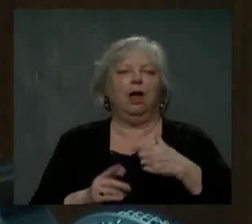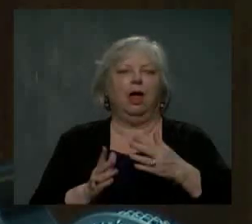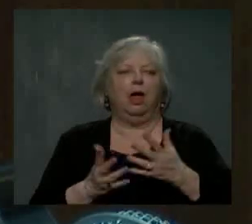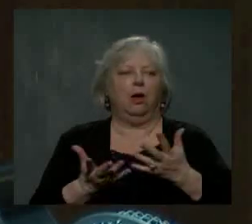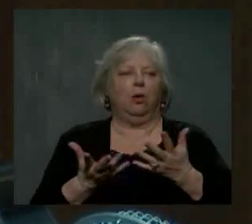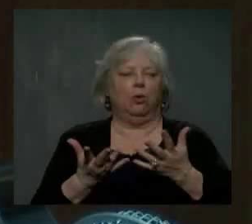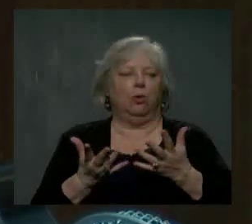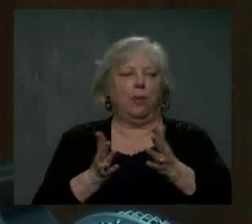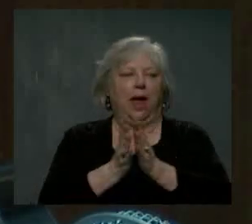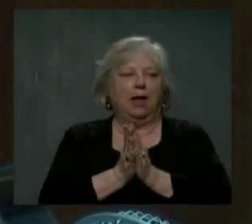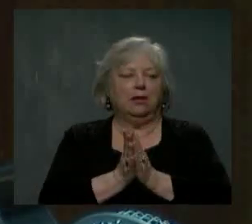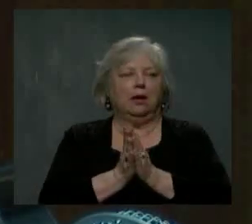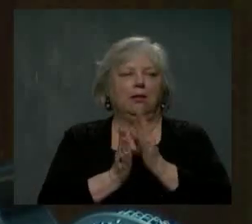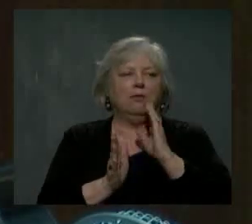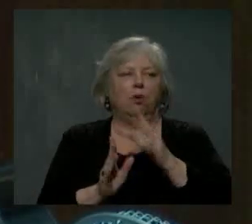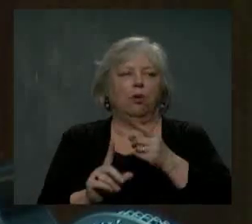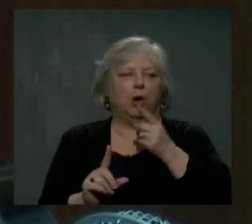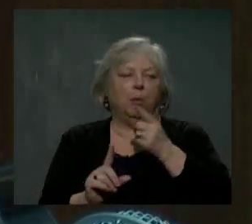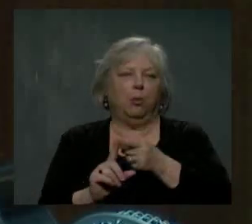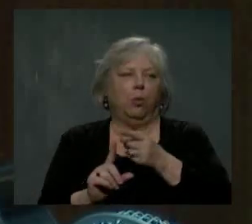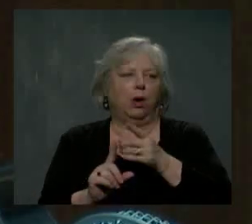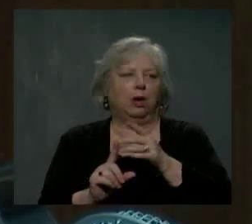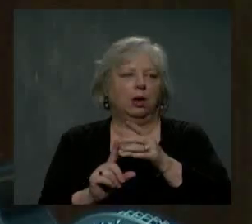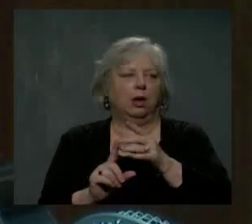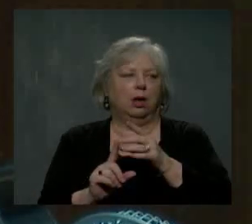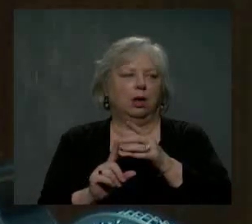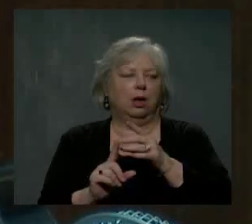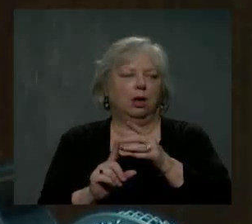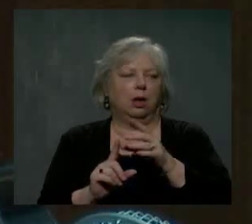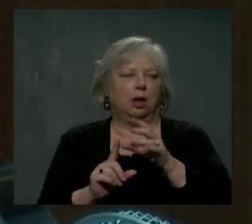just a point of,